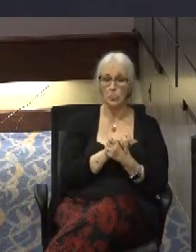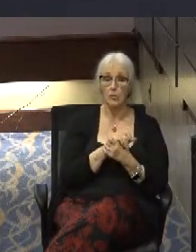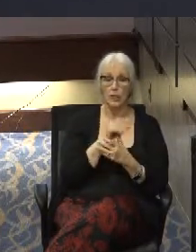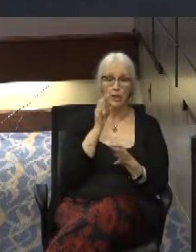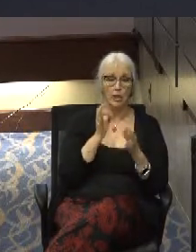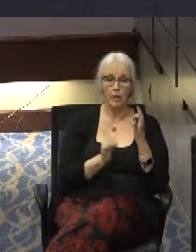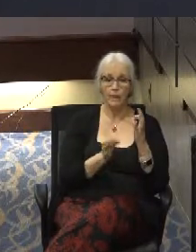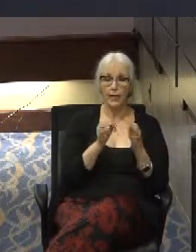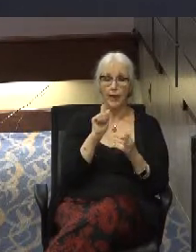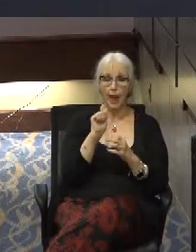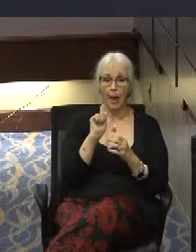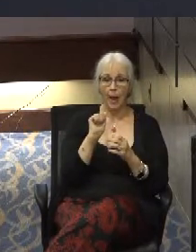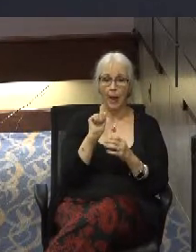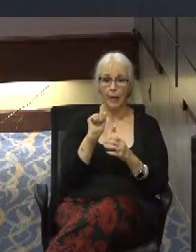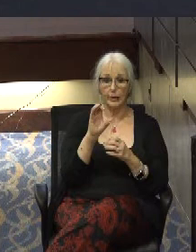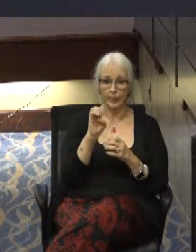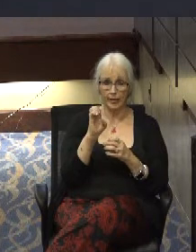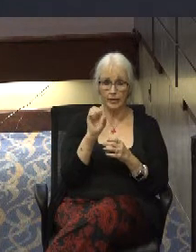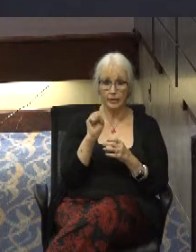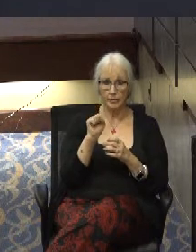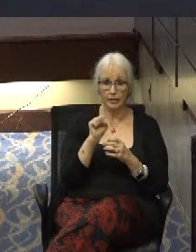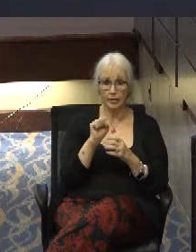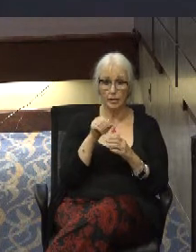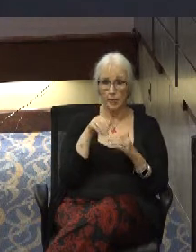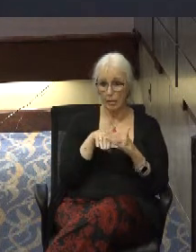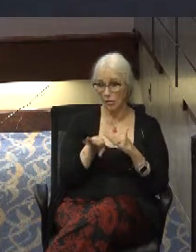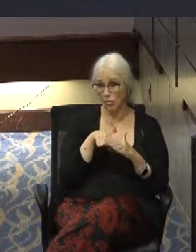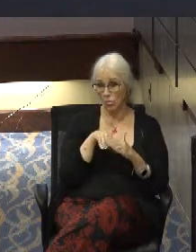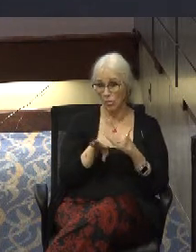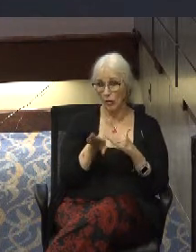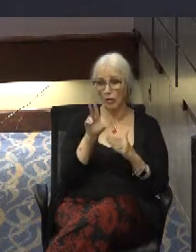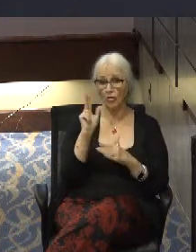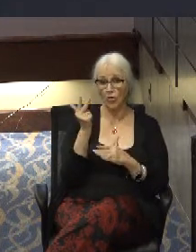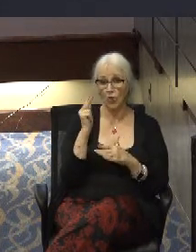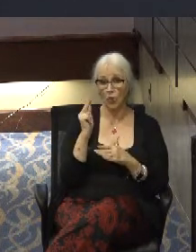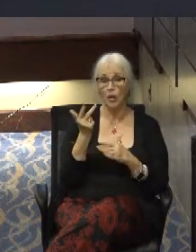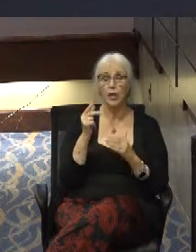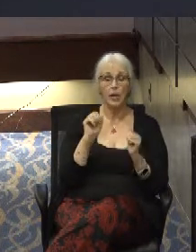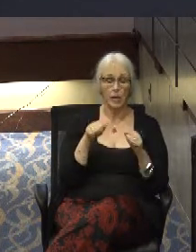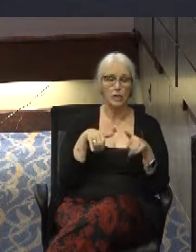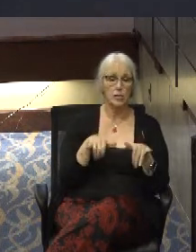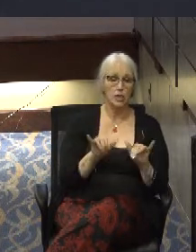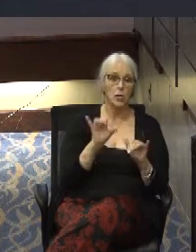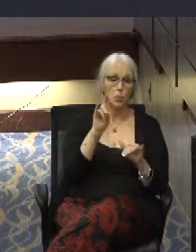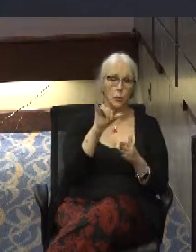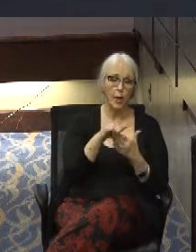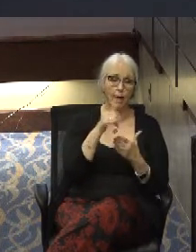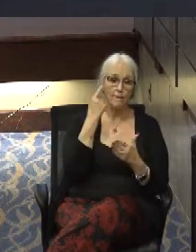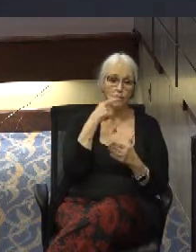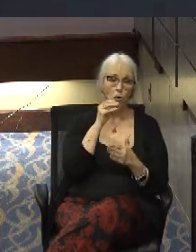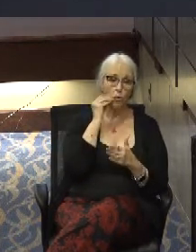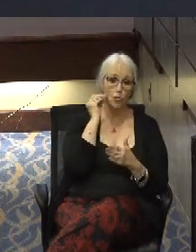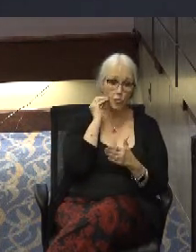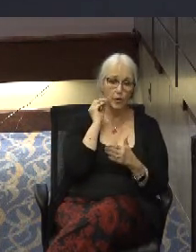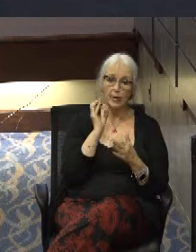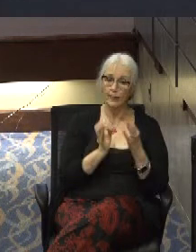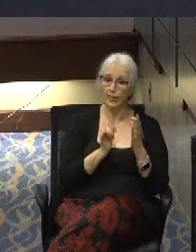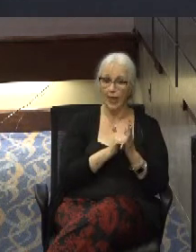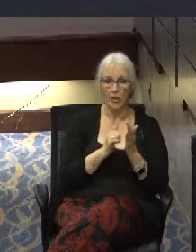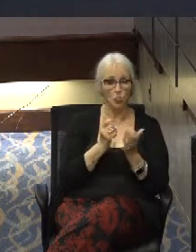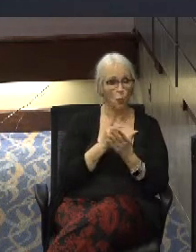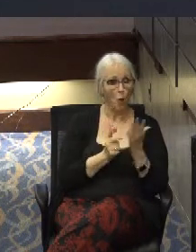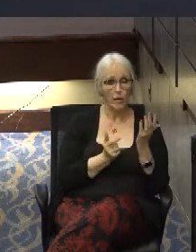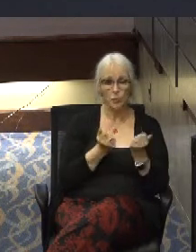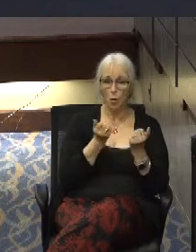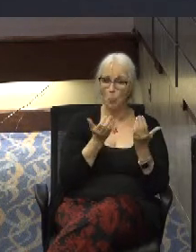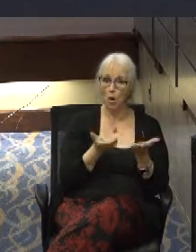any access off of Third Street, he could continue to use that access for residential purposes if that's all he's proposing to do.